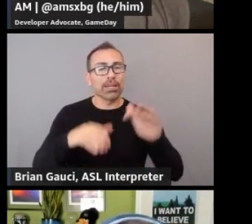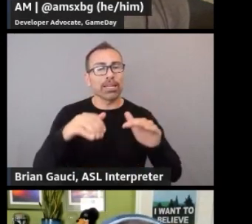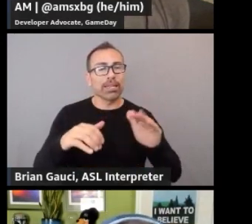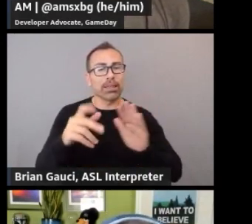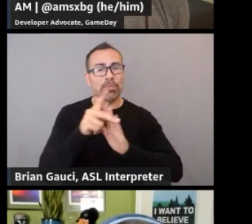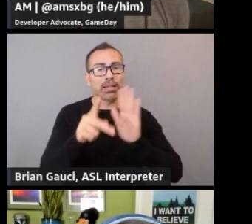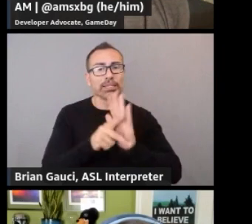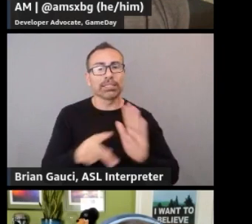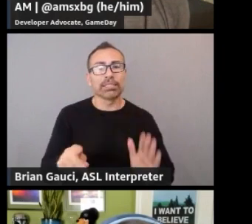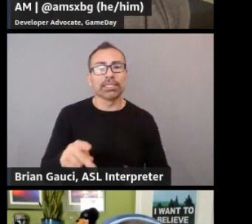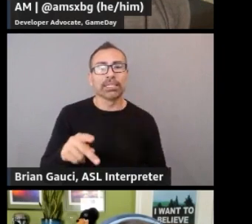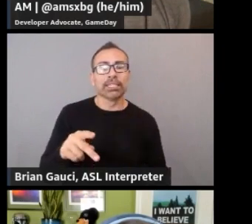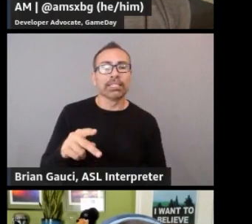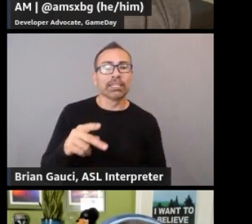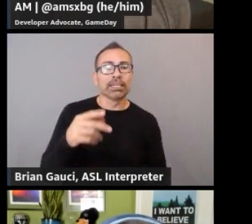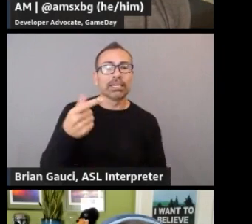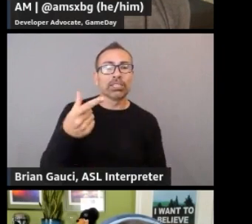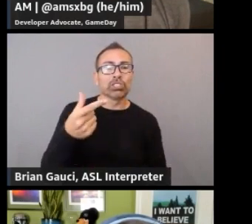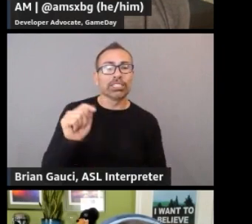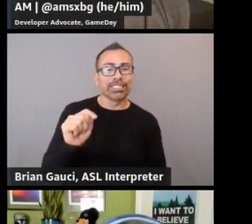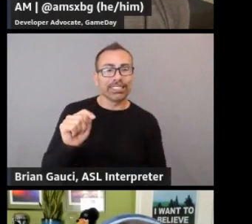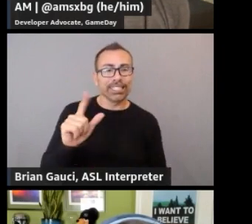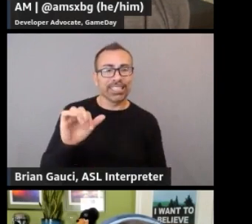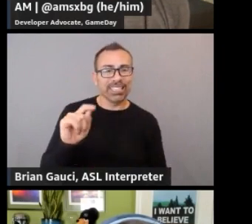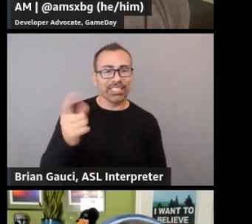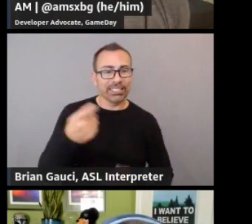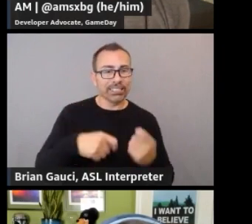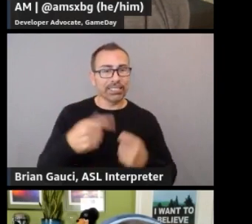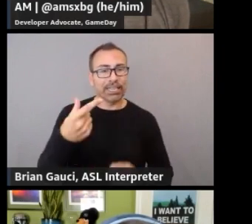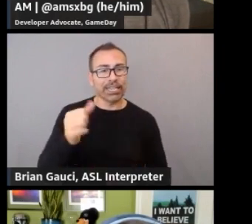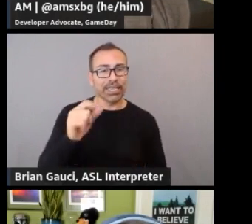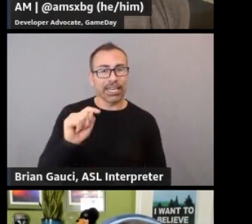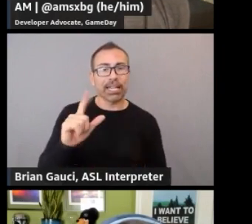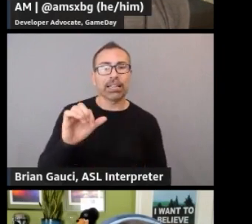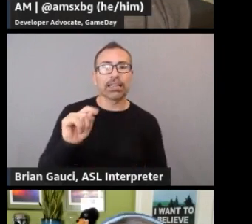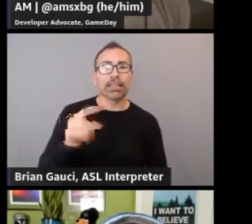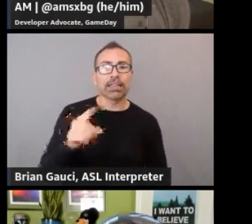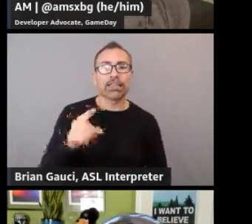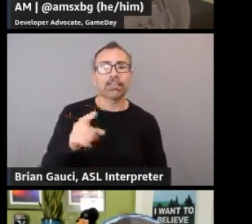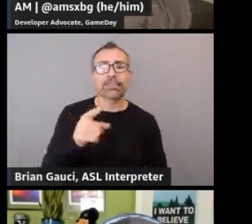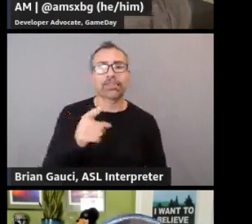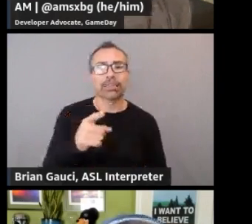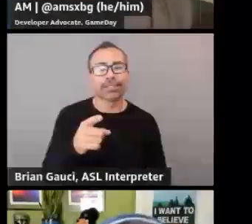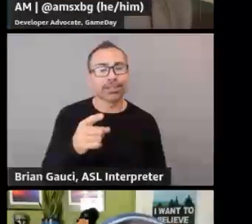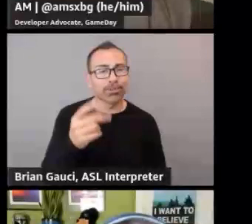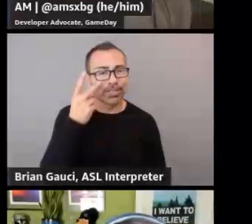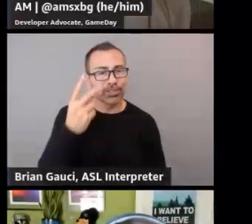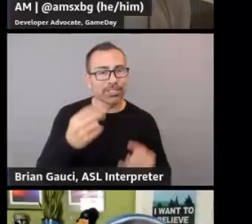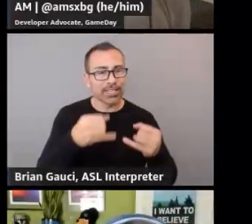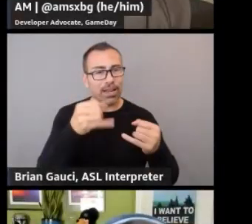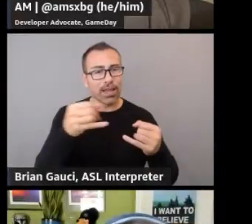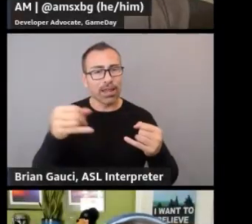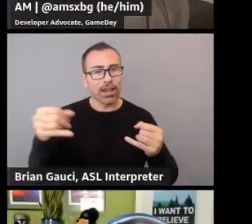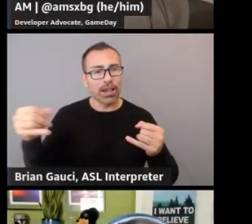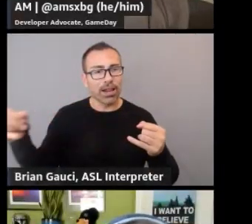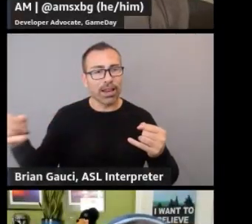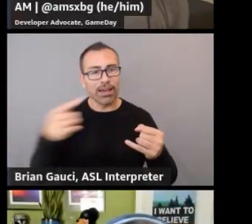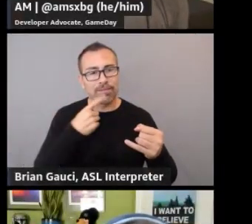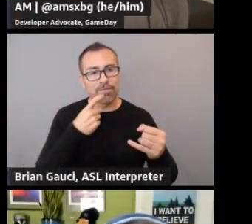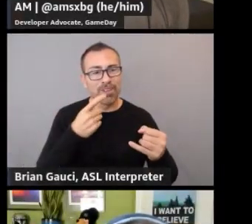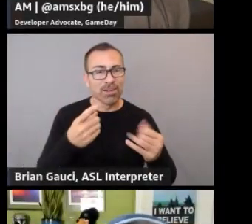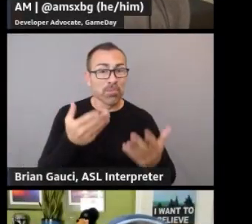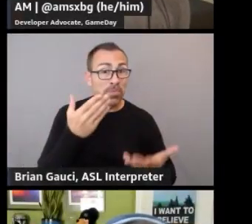did GT list instead of get list. Okay, well, the validator is giving me a helpful suggestion that maybe you meant a